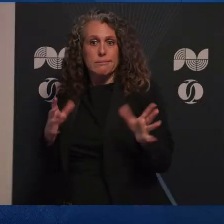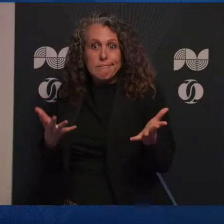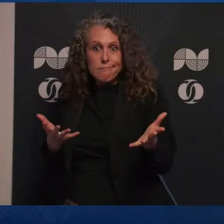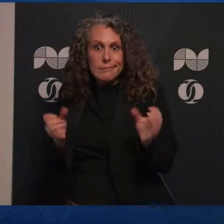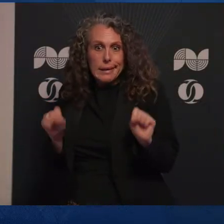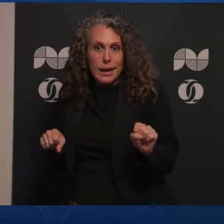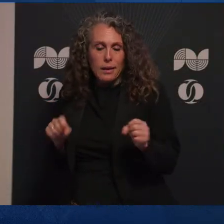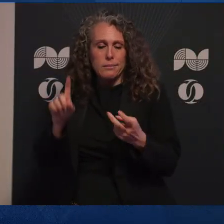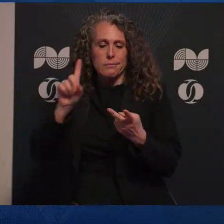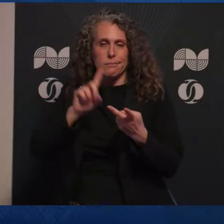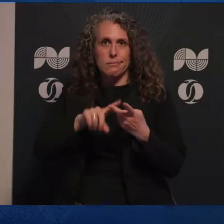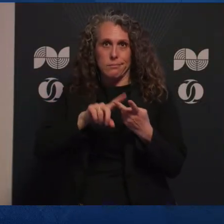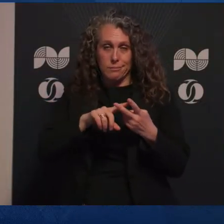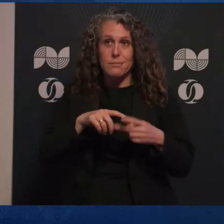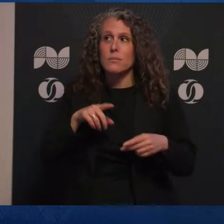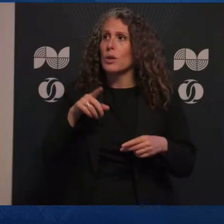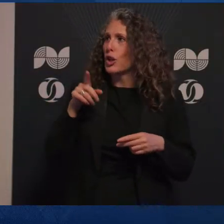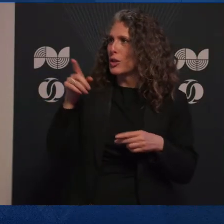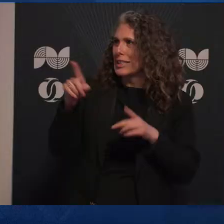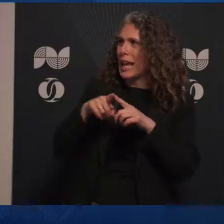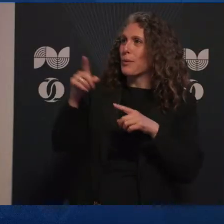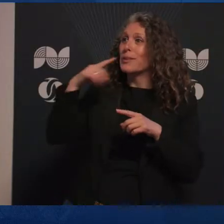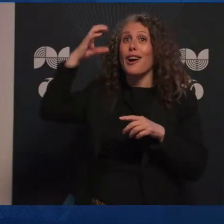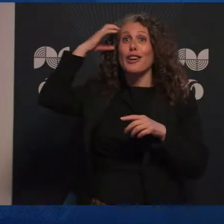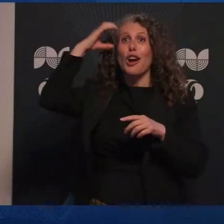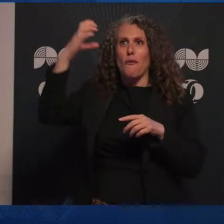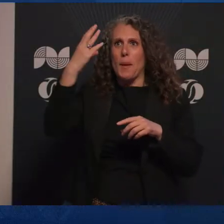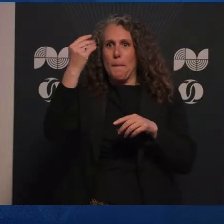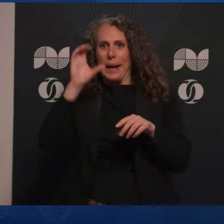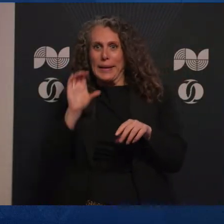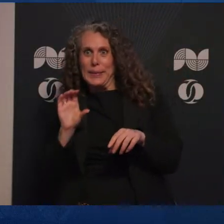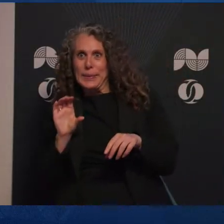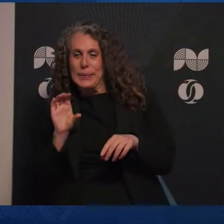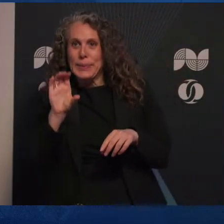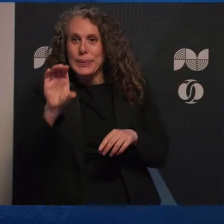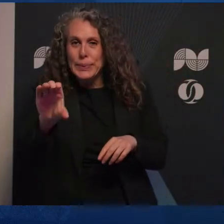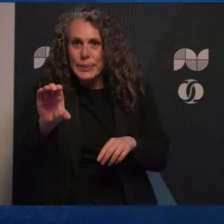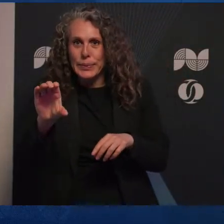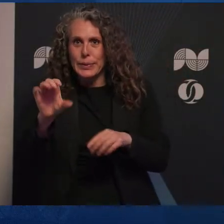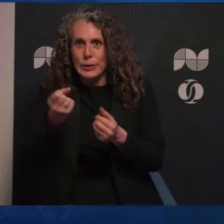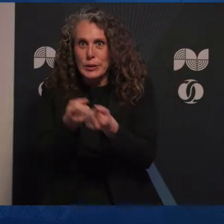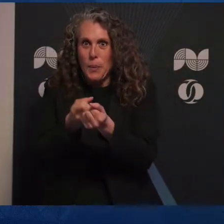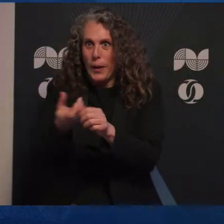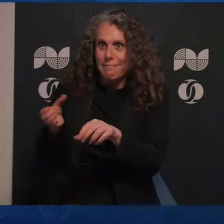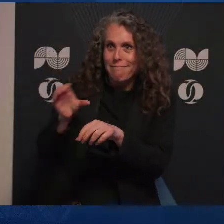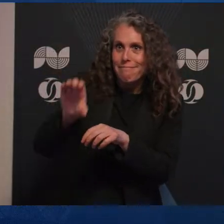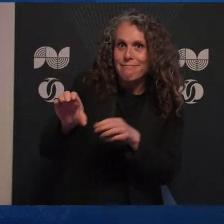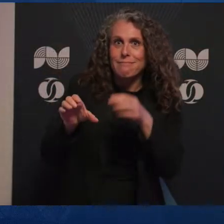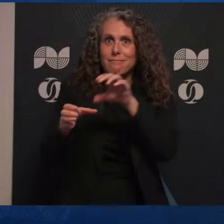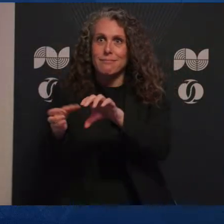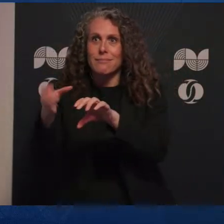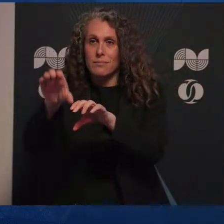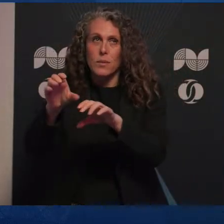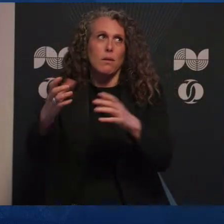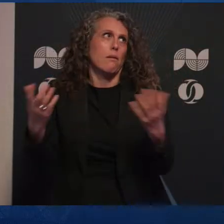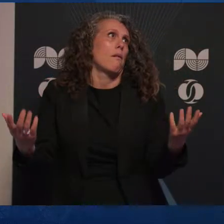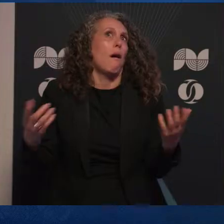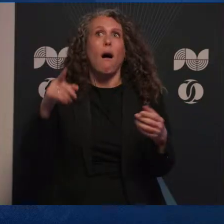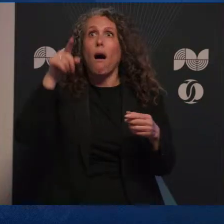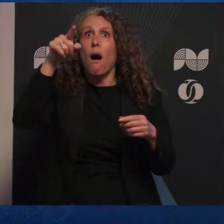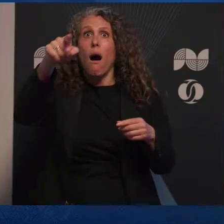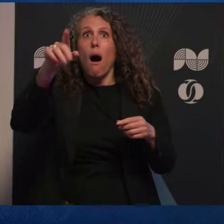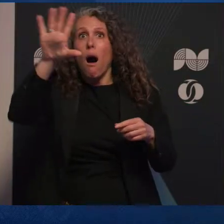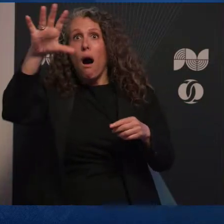to overpay. You mentioned subsidy raise. If everybody in the world will be offering great